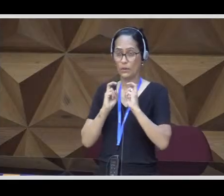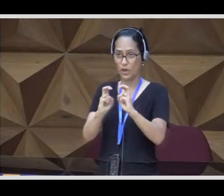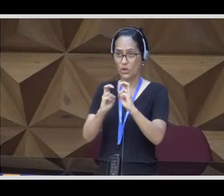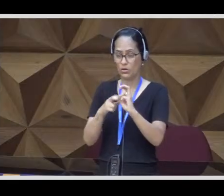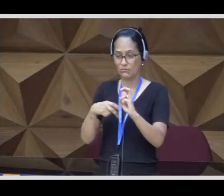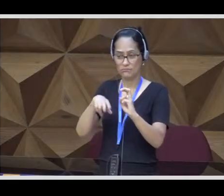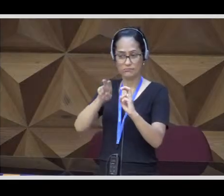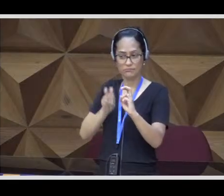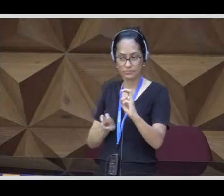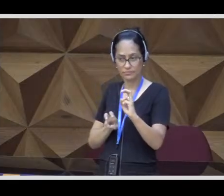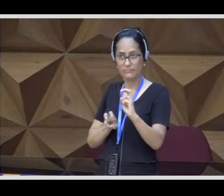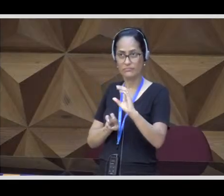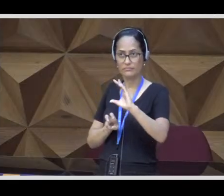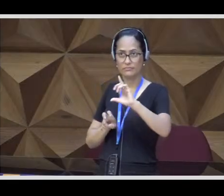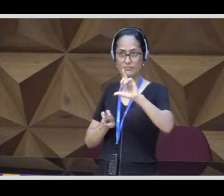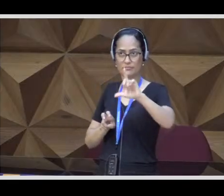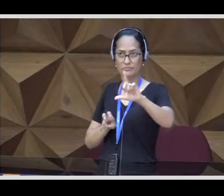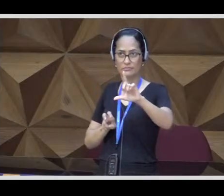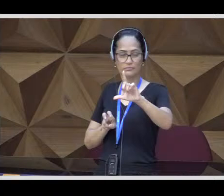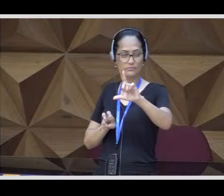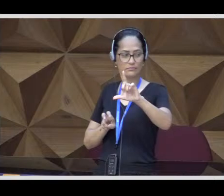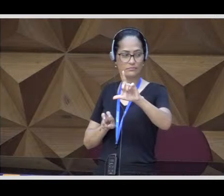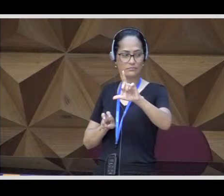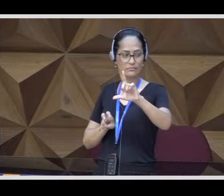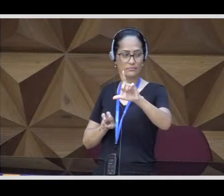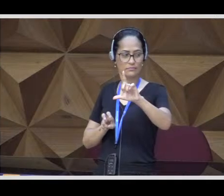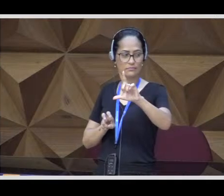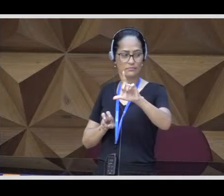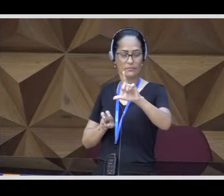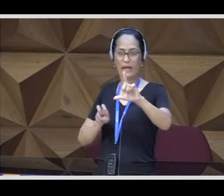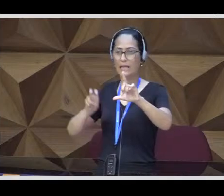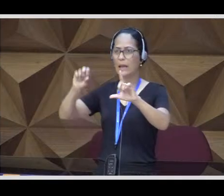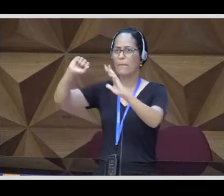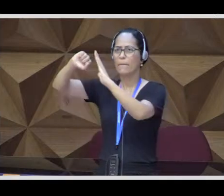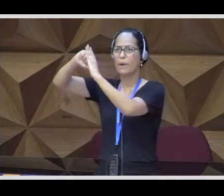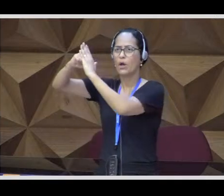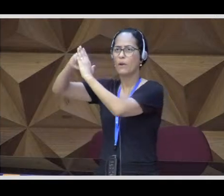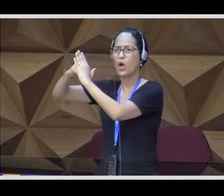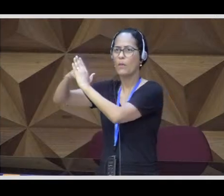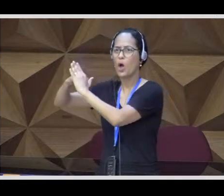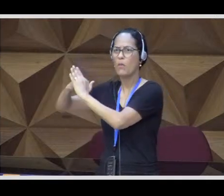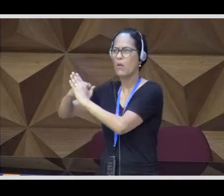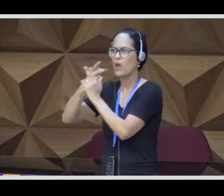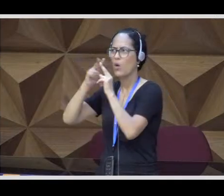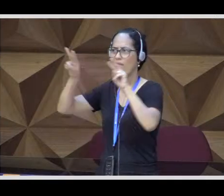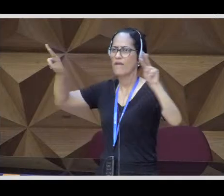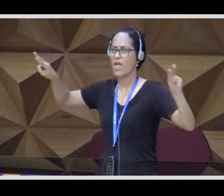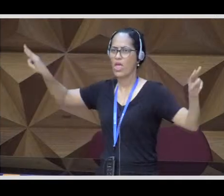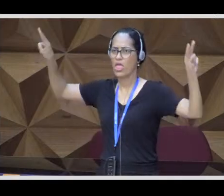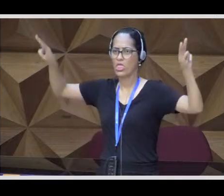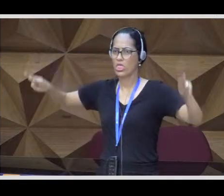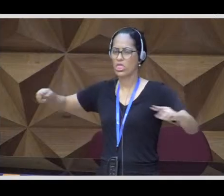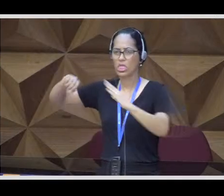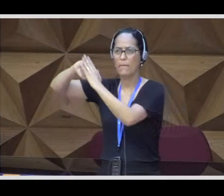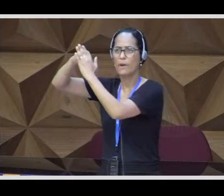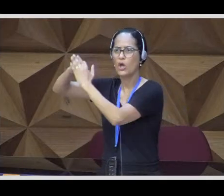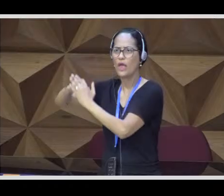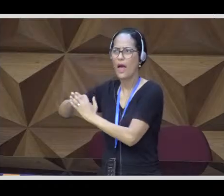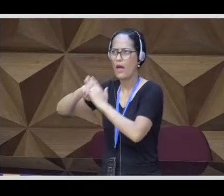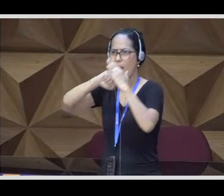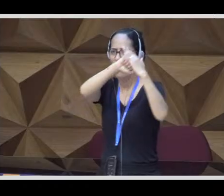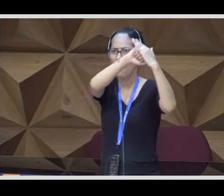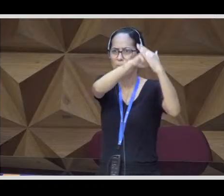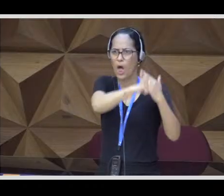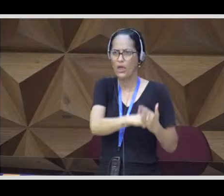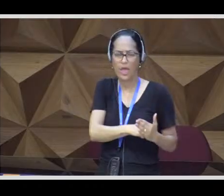people in the environment. I don't want to see any of those people. I just want to block them off with other screens. Maybe in the old days that would be holding a